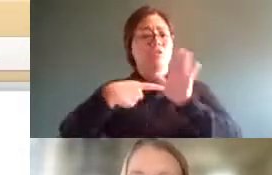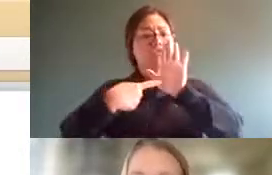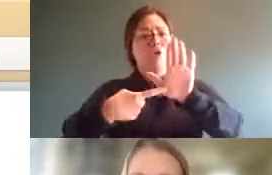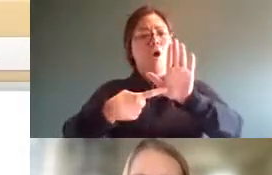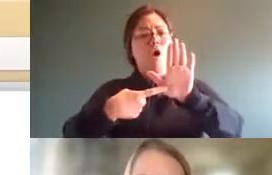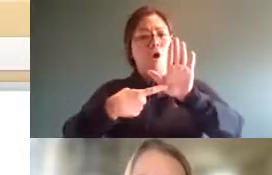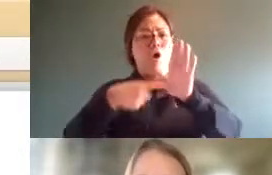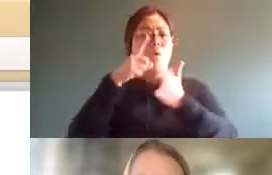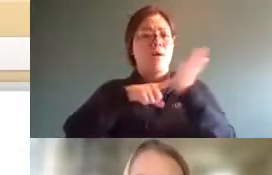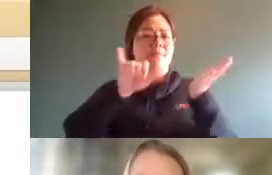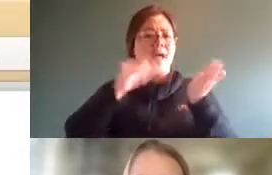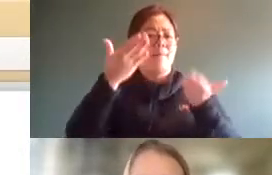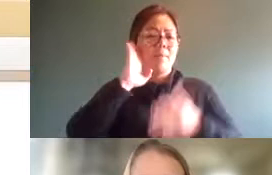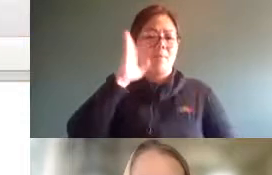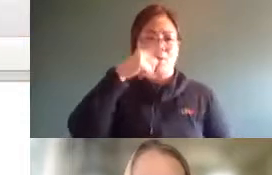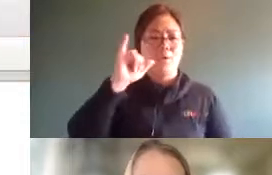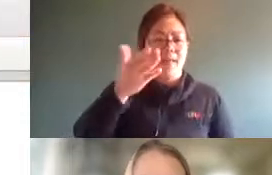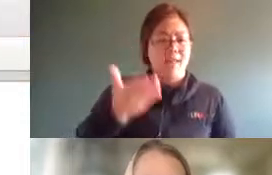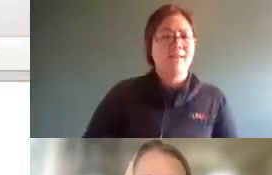that might look like.